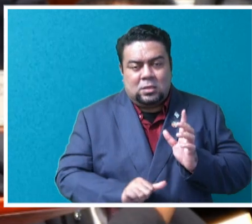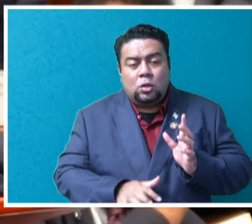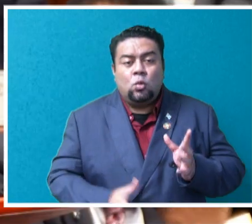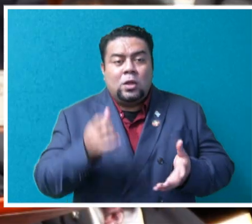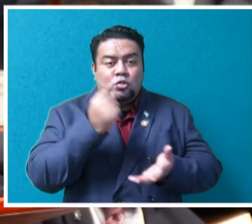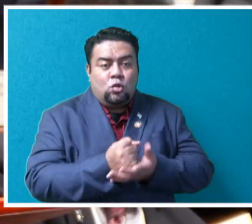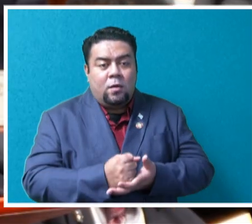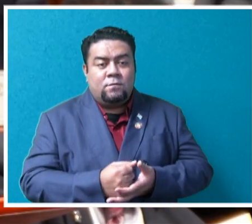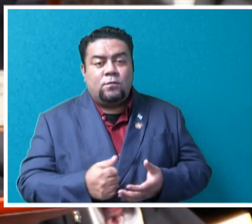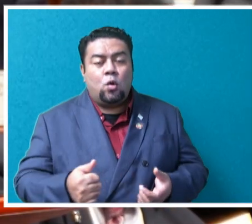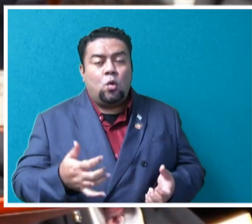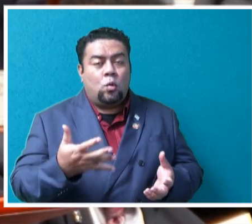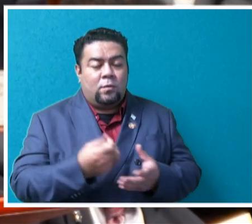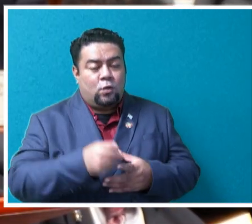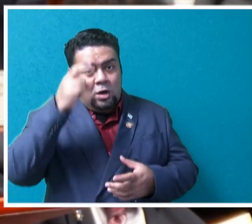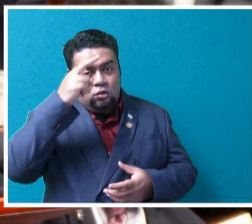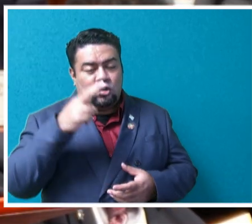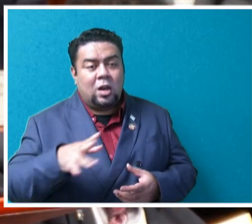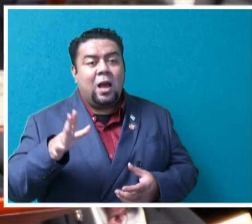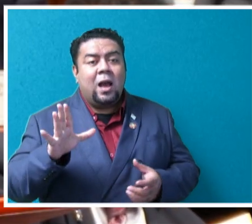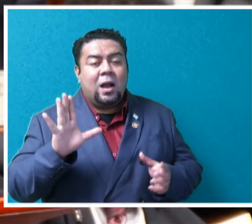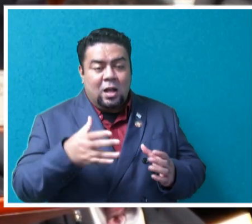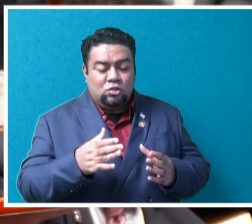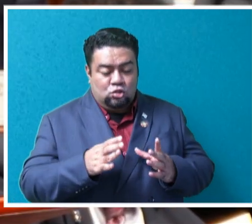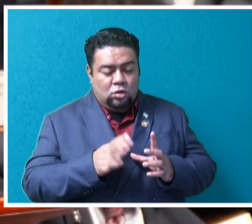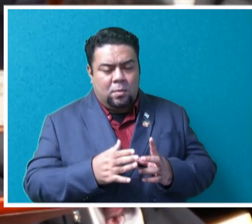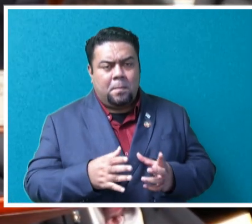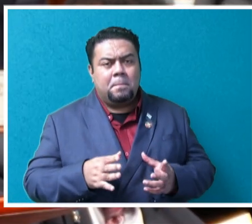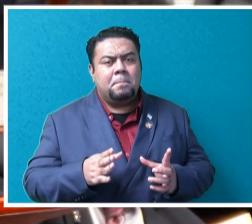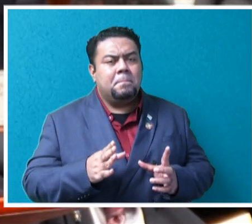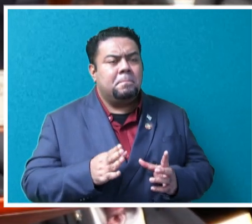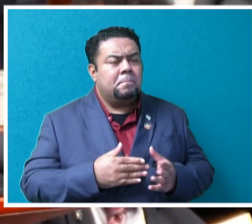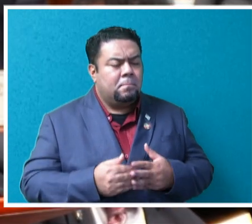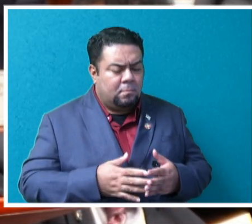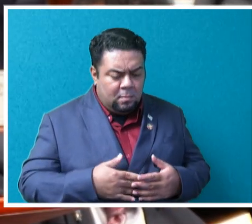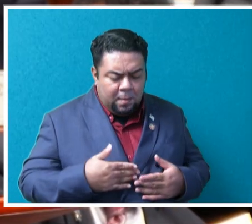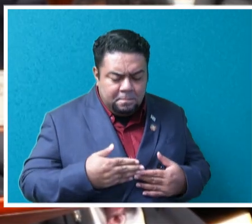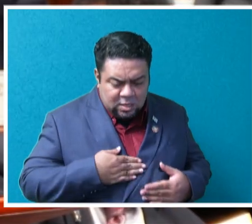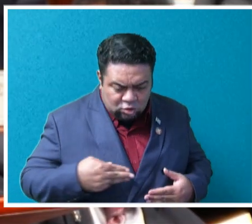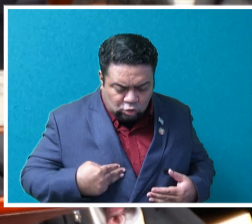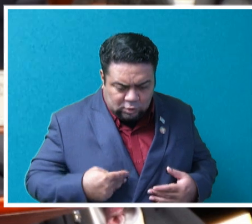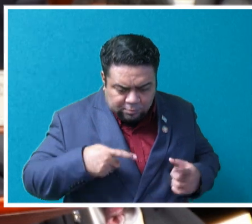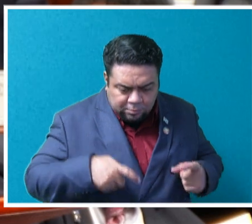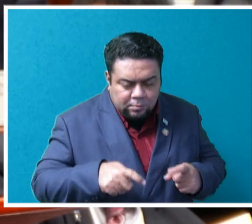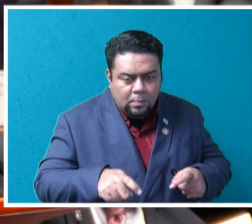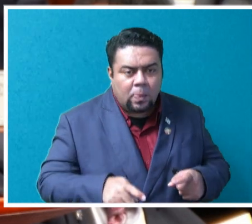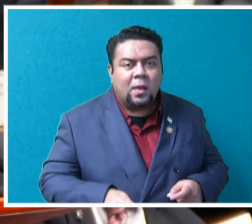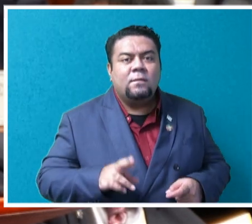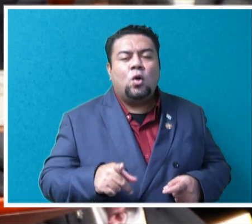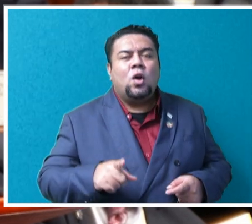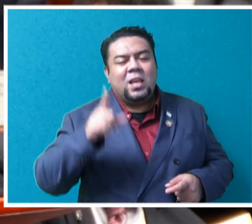leadership on national cultural matters, while our ministry retains responsibility for iTaukei